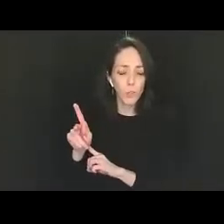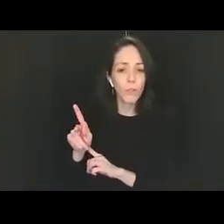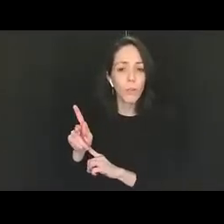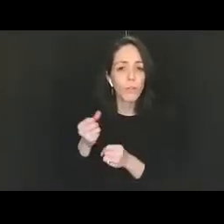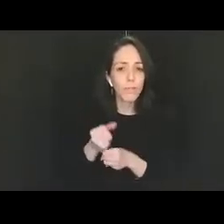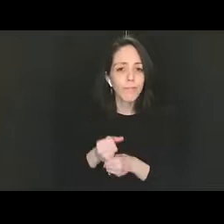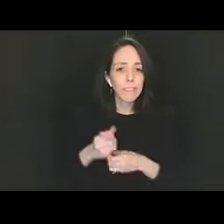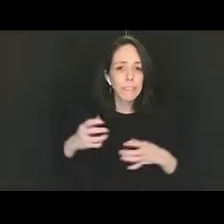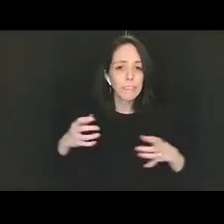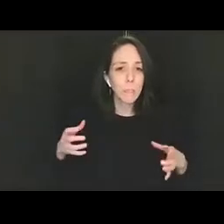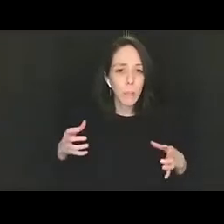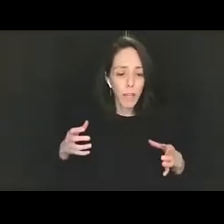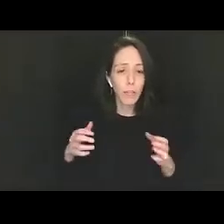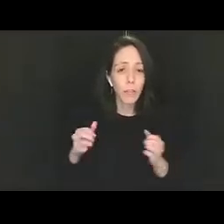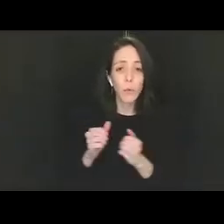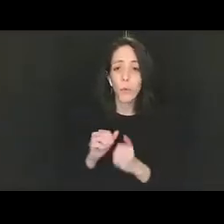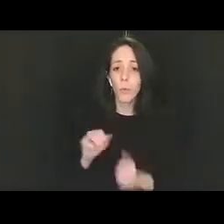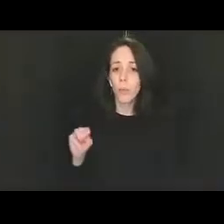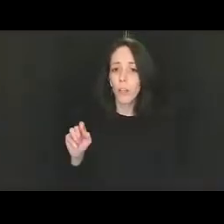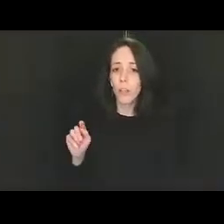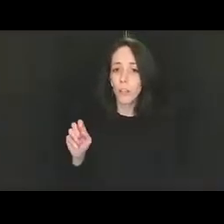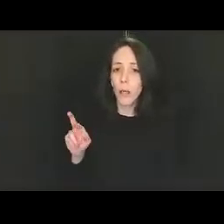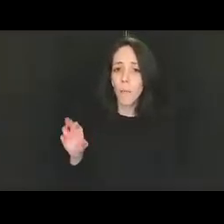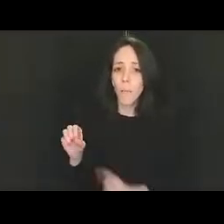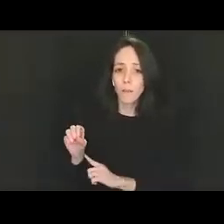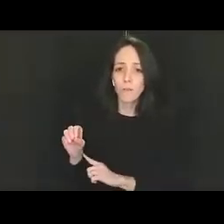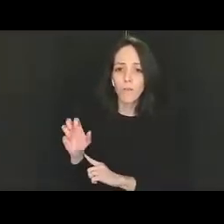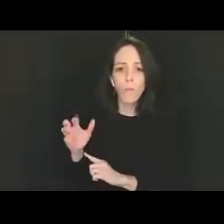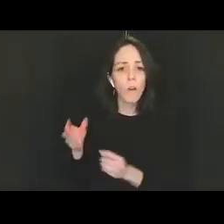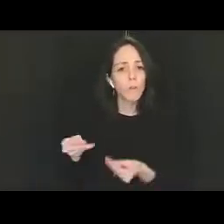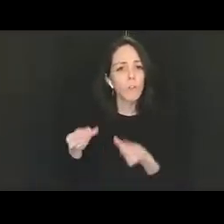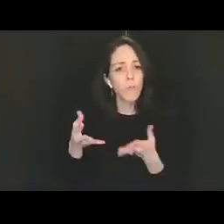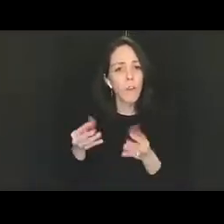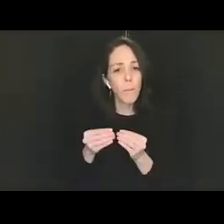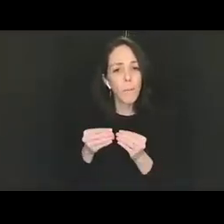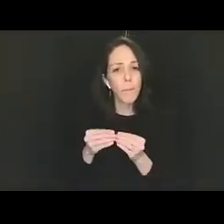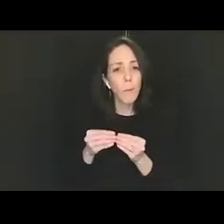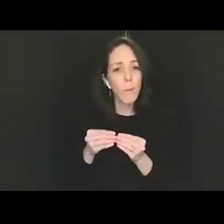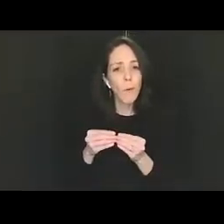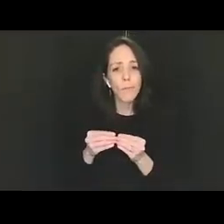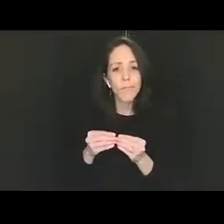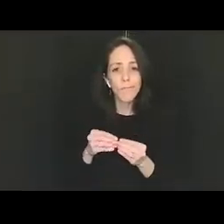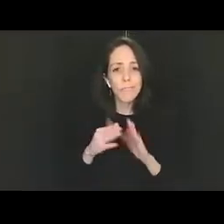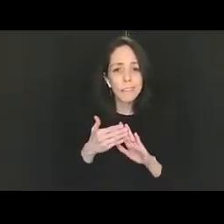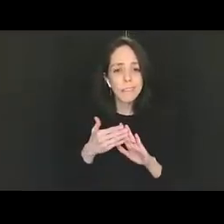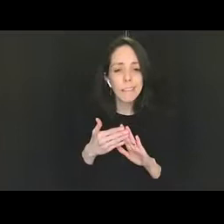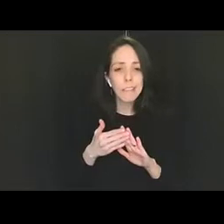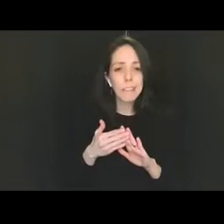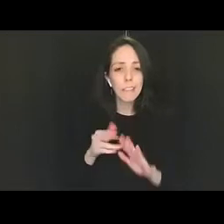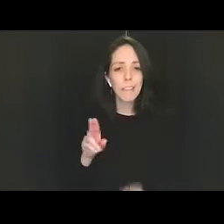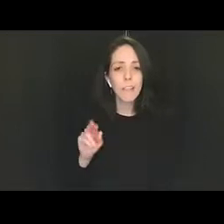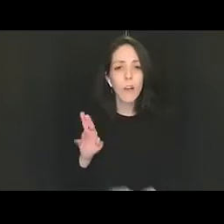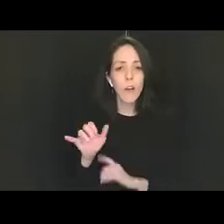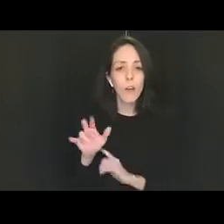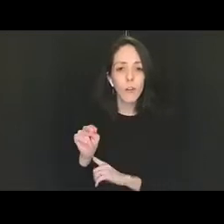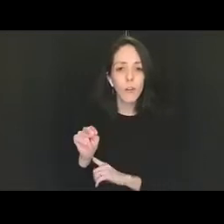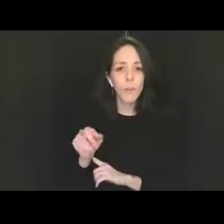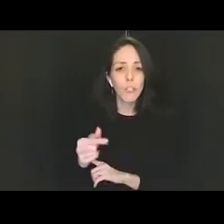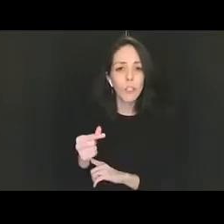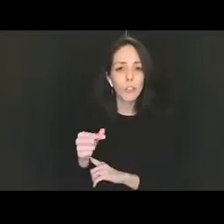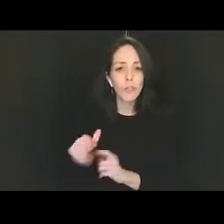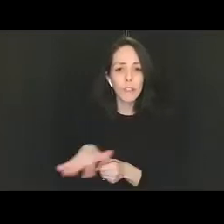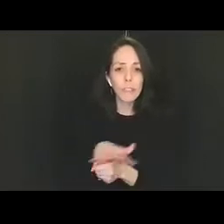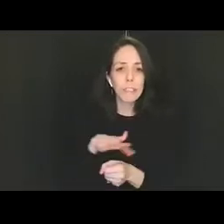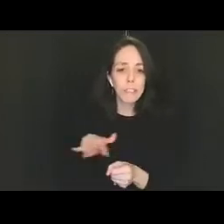and some other things so we can provide more urban green space. And City of Beaverton is looking at on the top of Cooper Mountain to